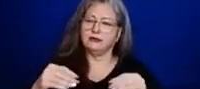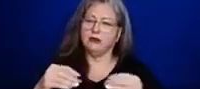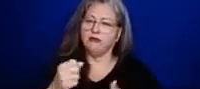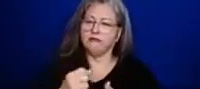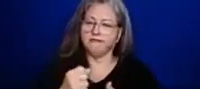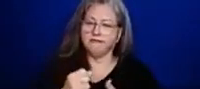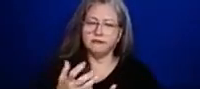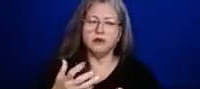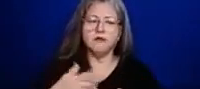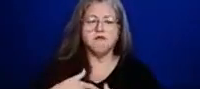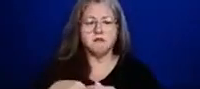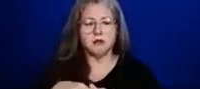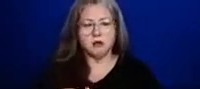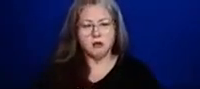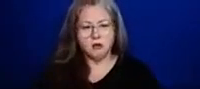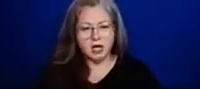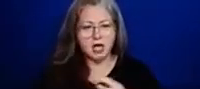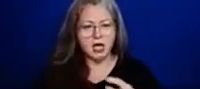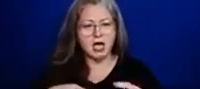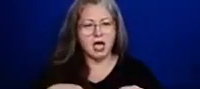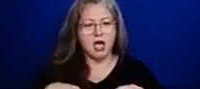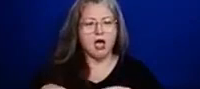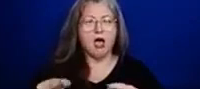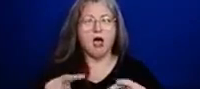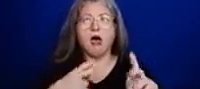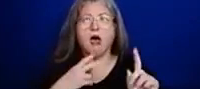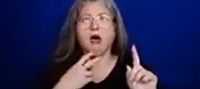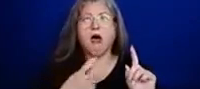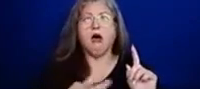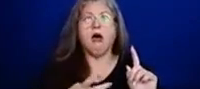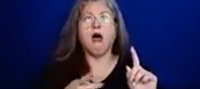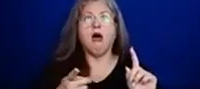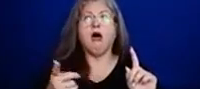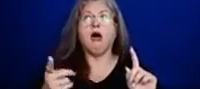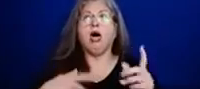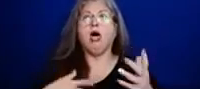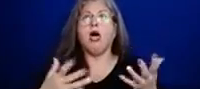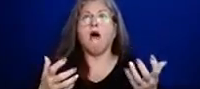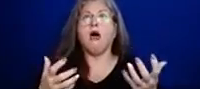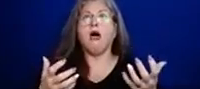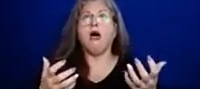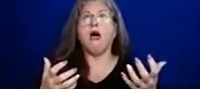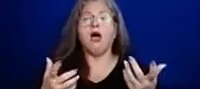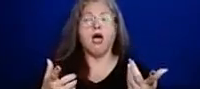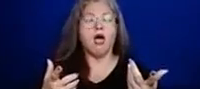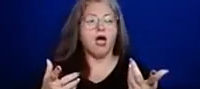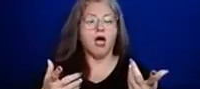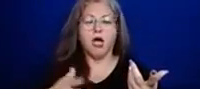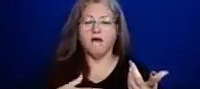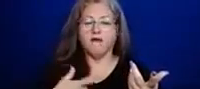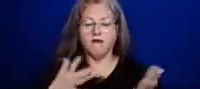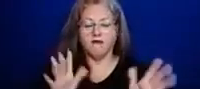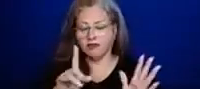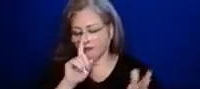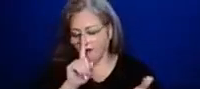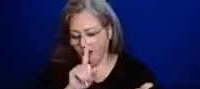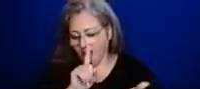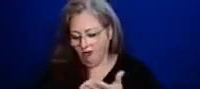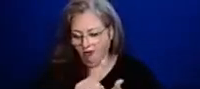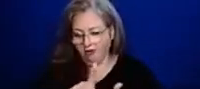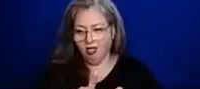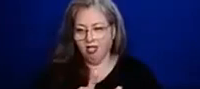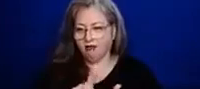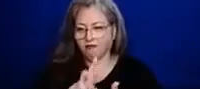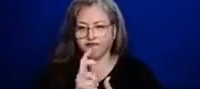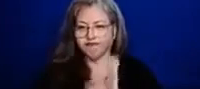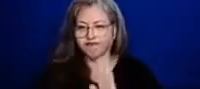went inside the estampa and I just went like, oh my God, I just want this. It was just like, I just fell in love. I just